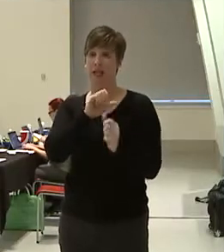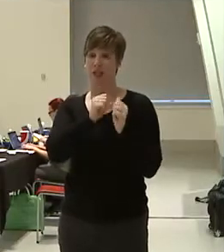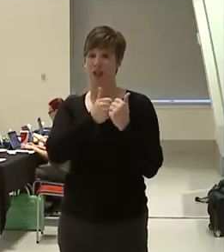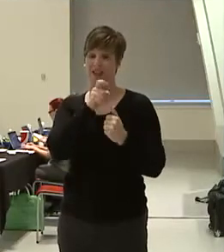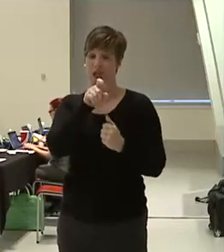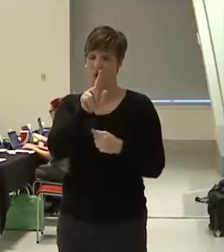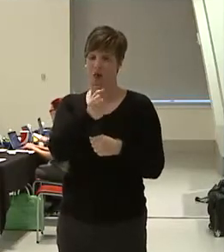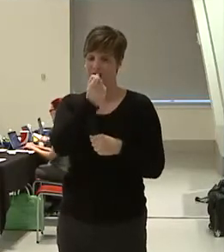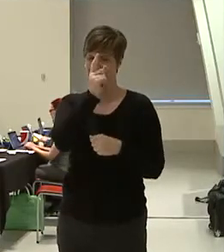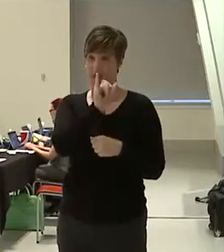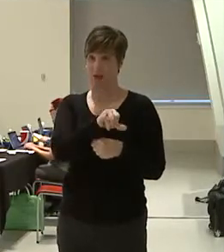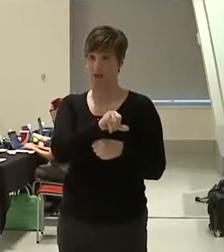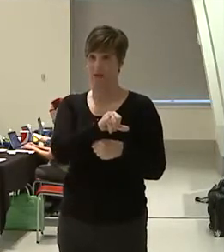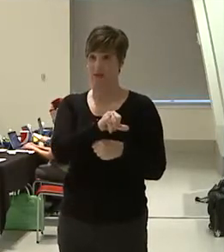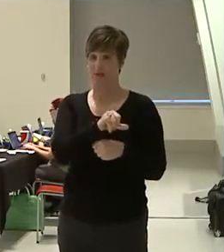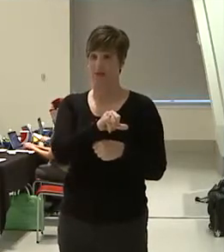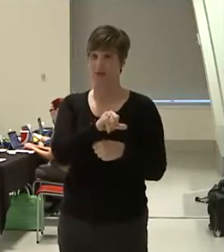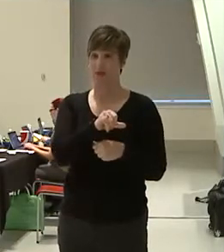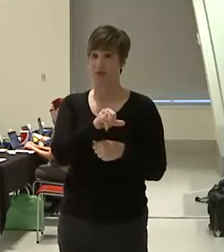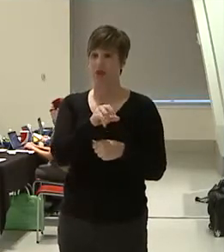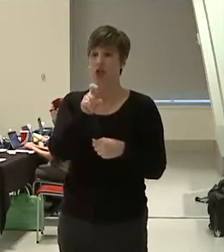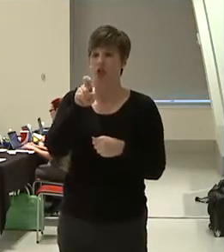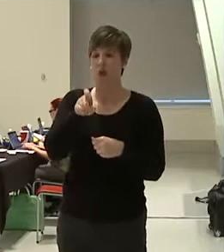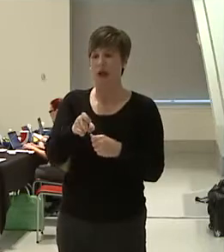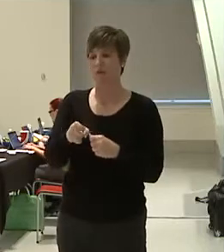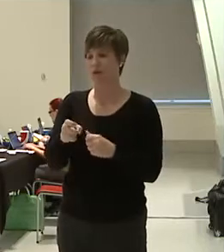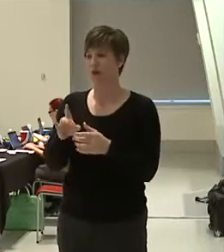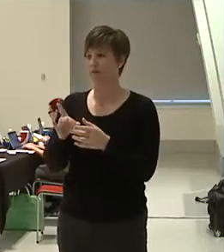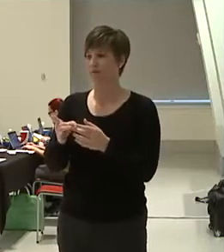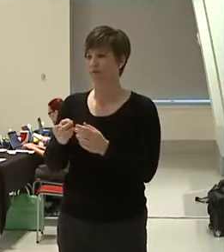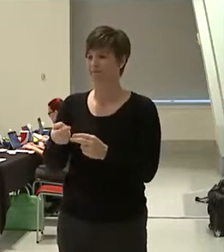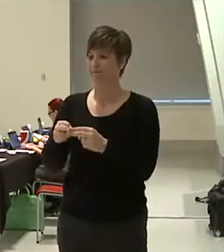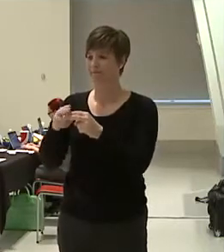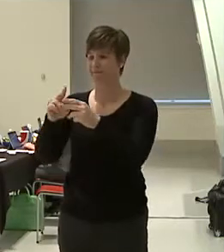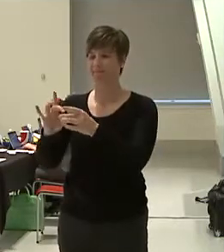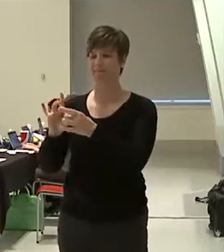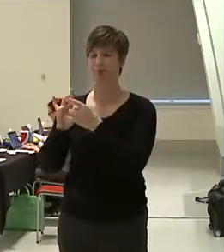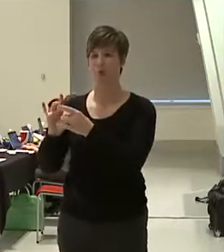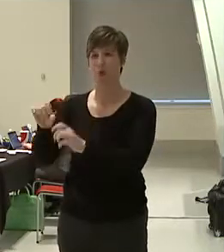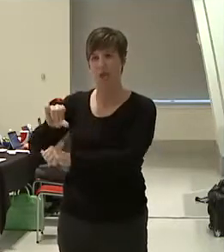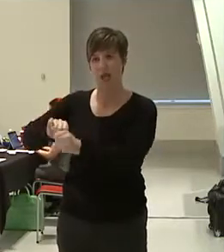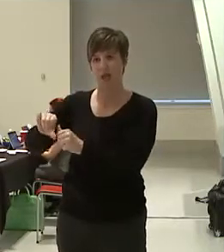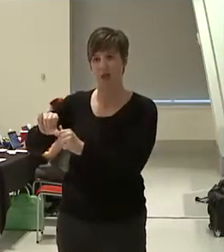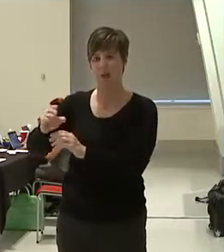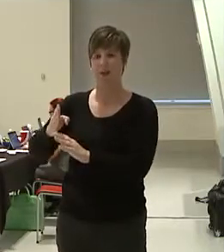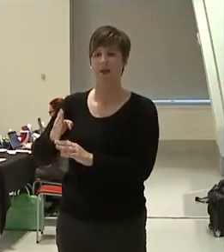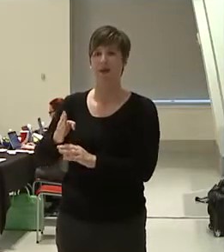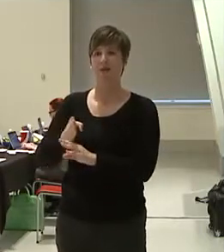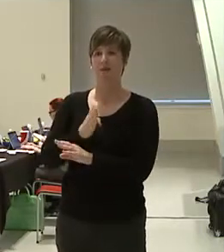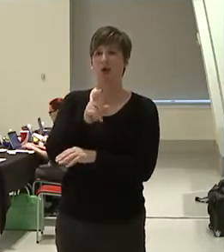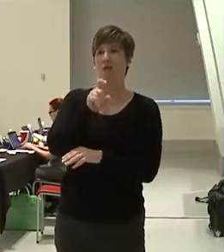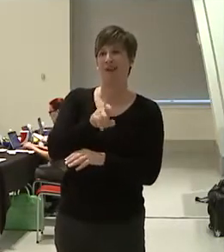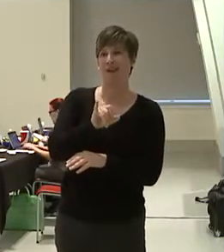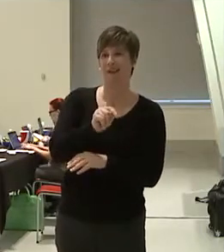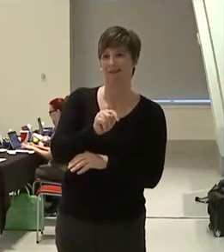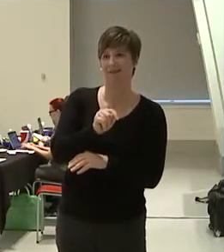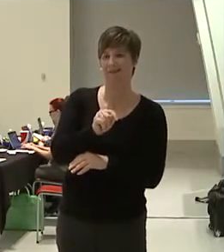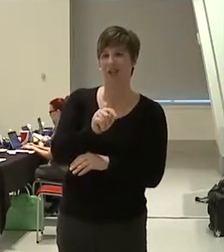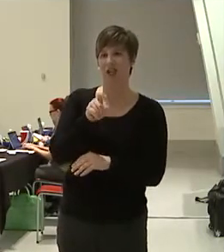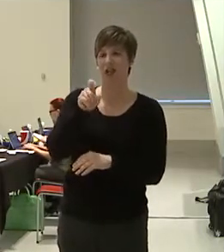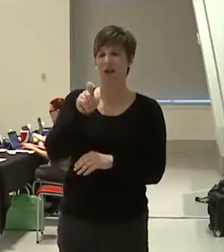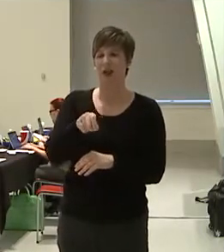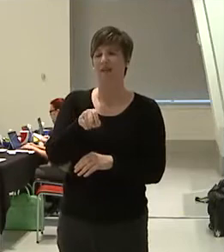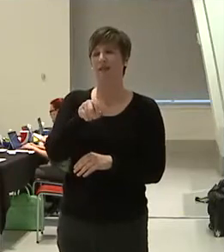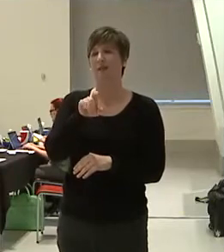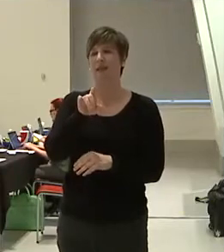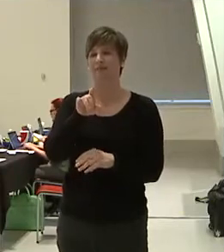that you got to build these relationships before you need them. Which if you're going to engage those 88%, you have to be out there. You